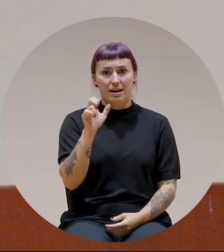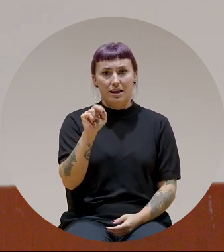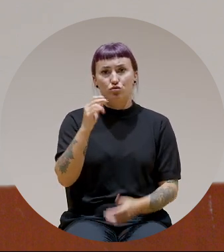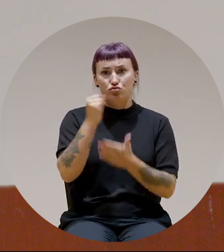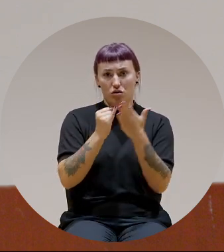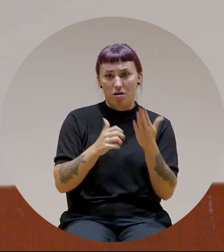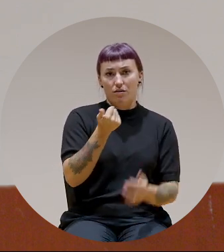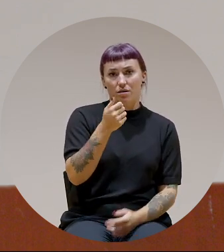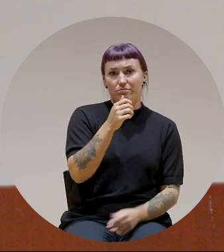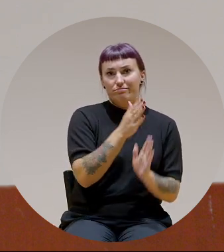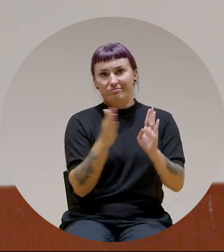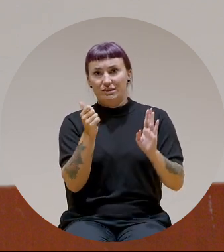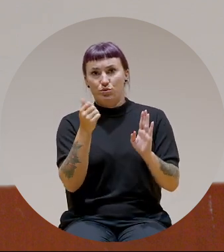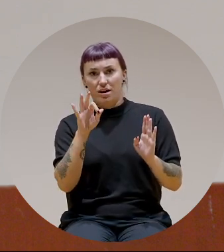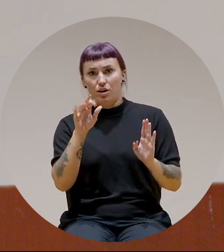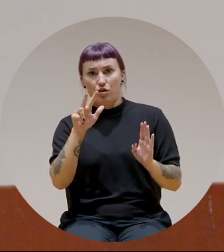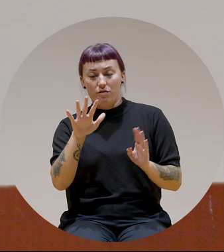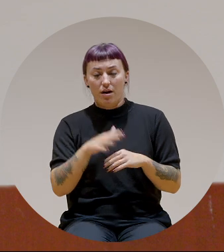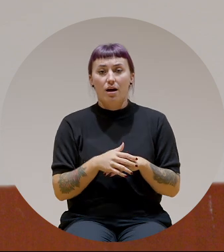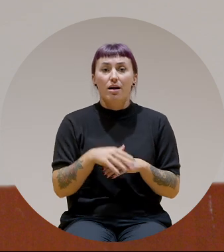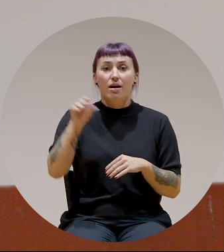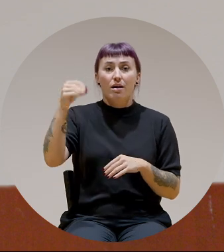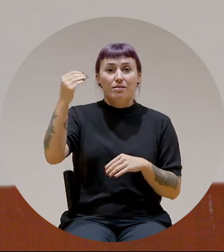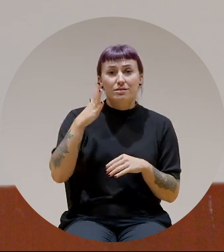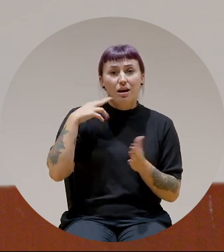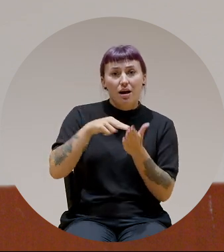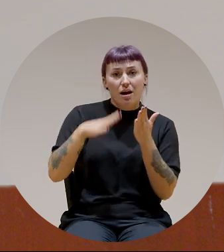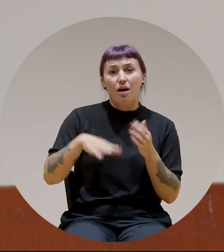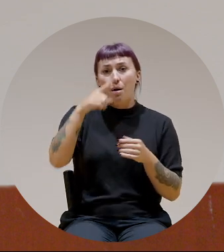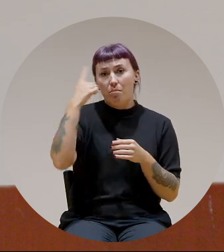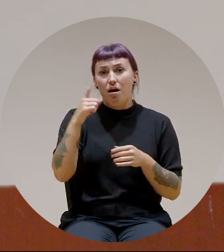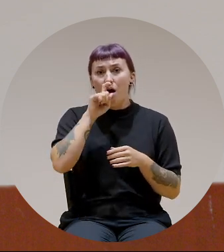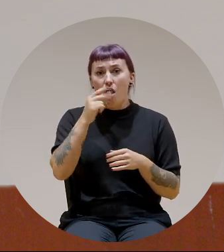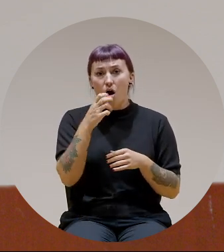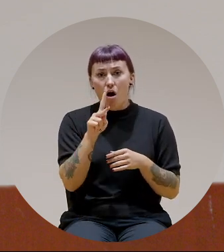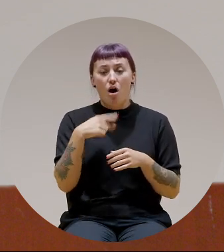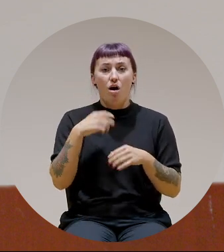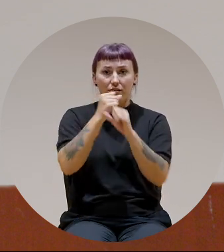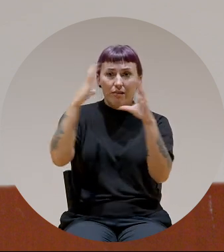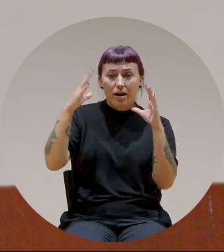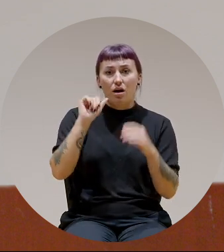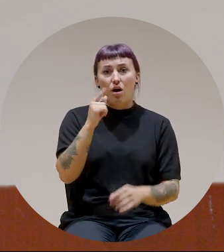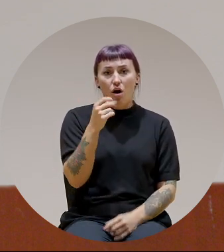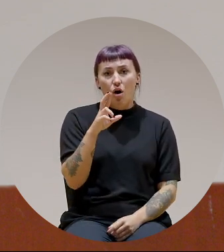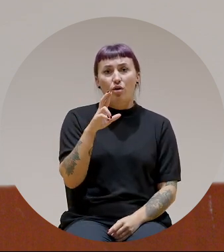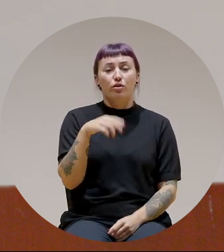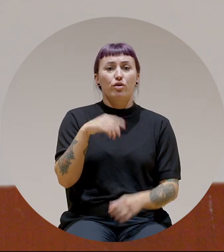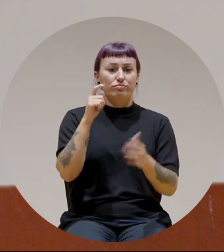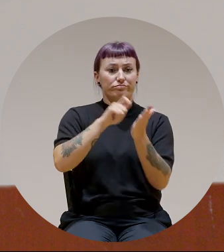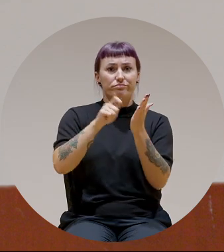1935, Spirit Beings and Sun Dancers, Black Hawk's Vision of a Lakota World, Arthur Amiot Collages